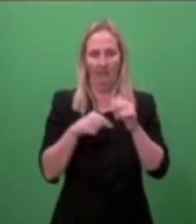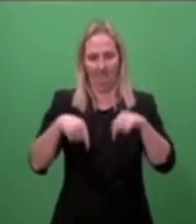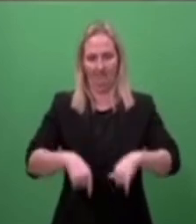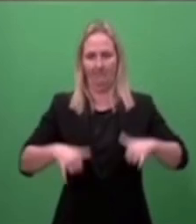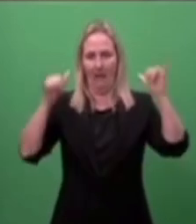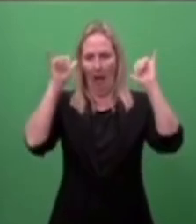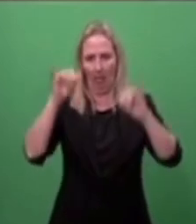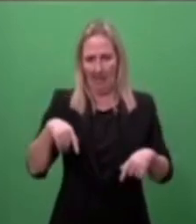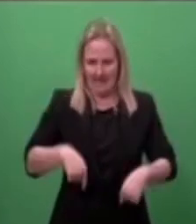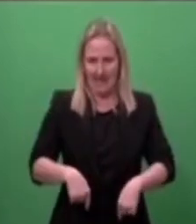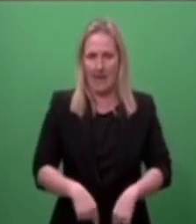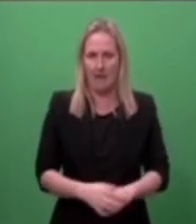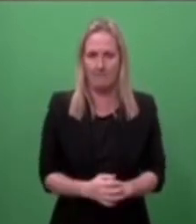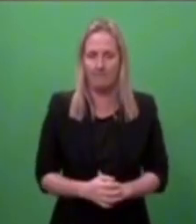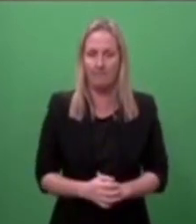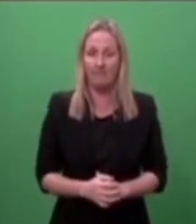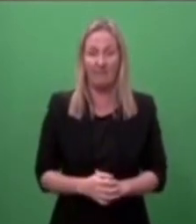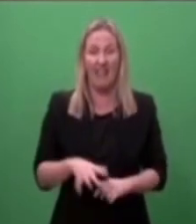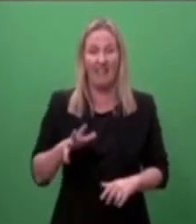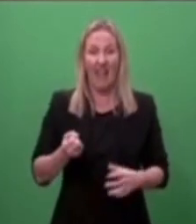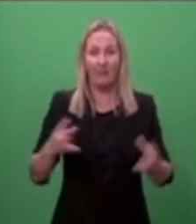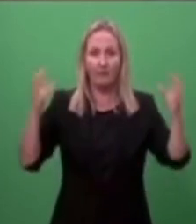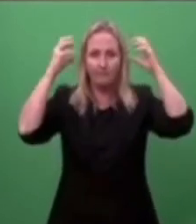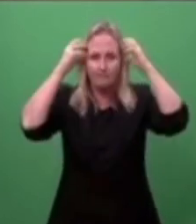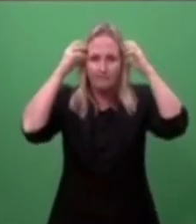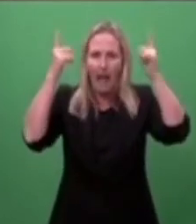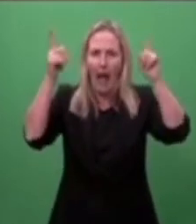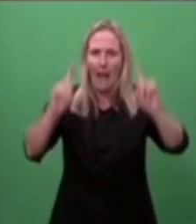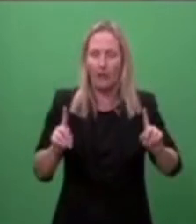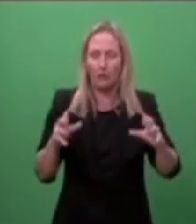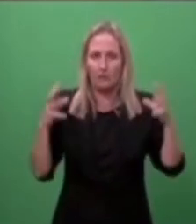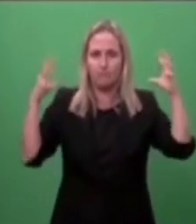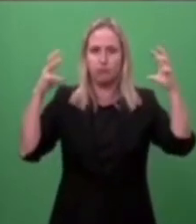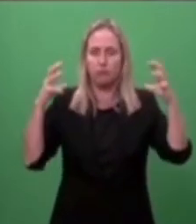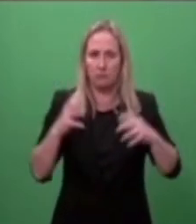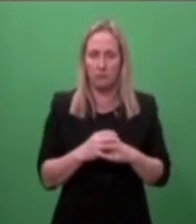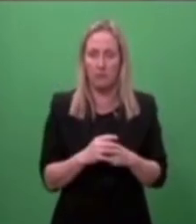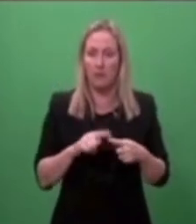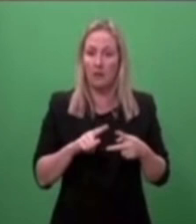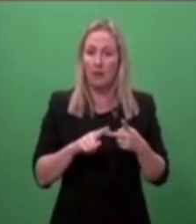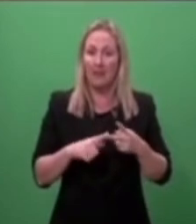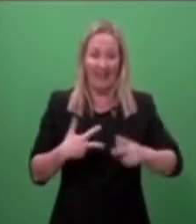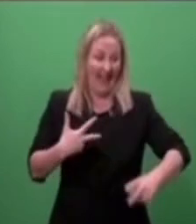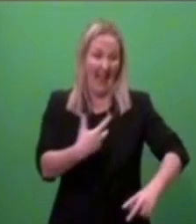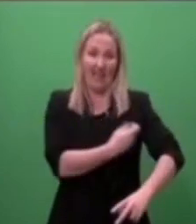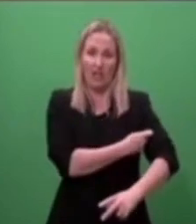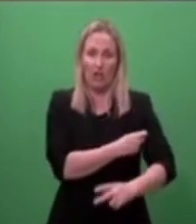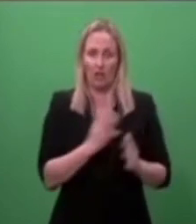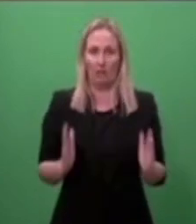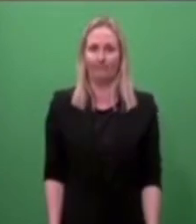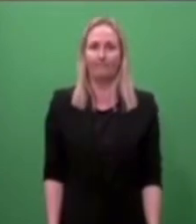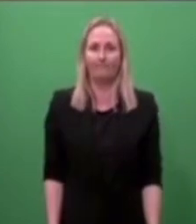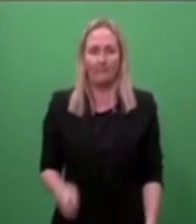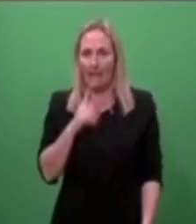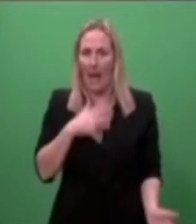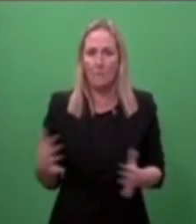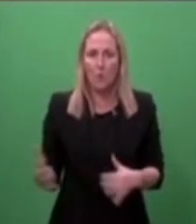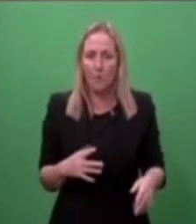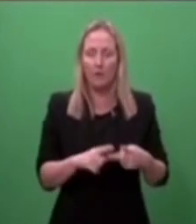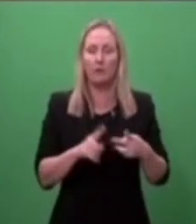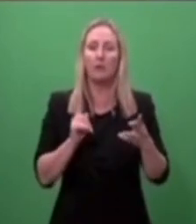care included stories of electric shocks, injections as punishment, physical and sexual